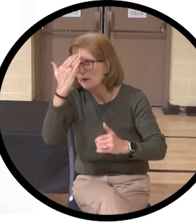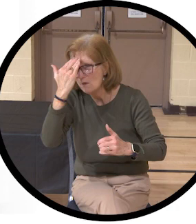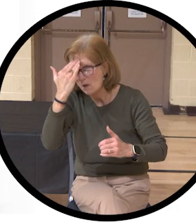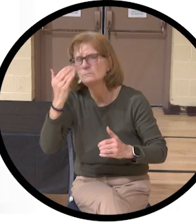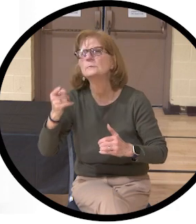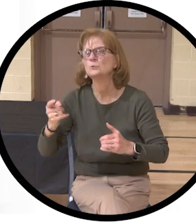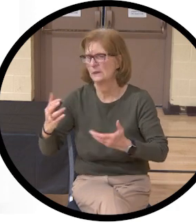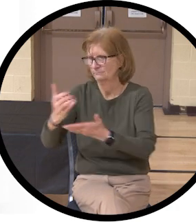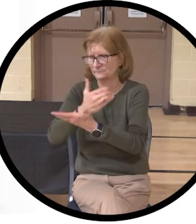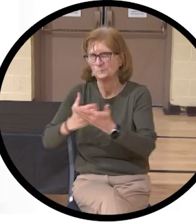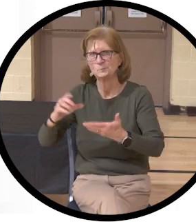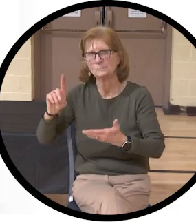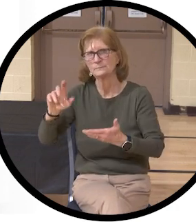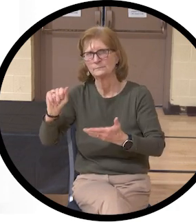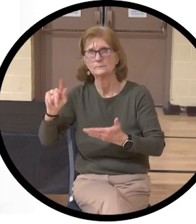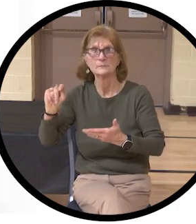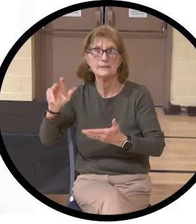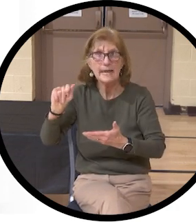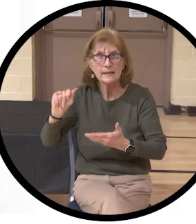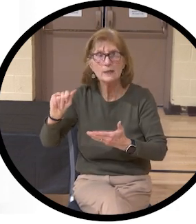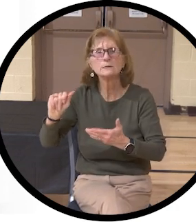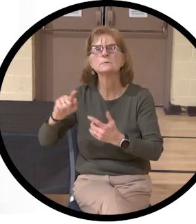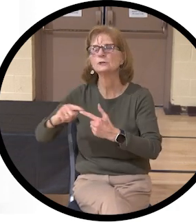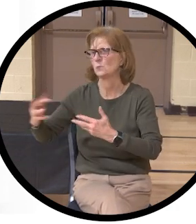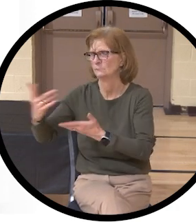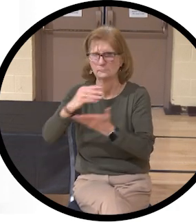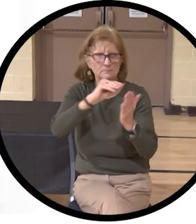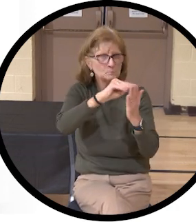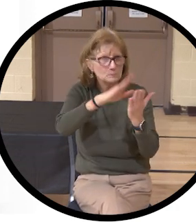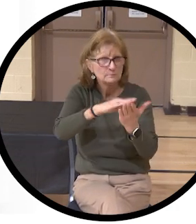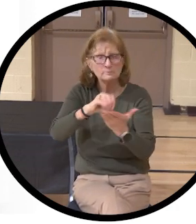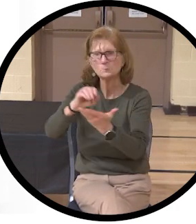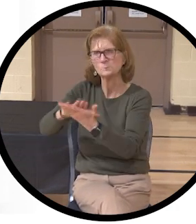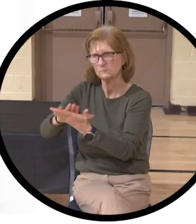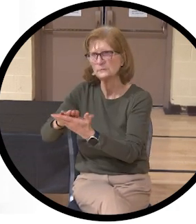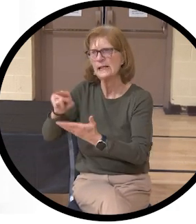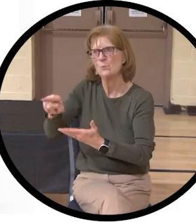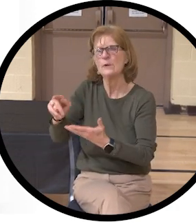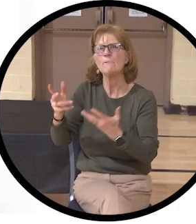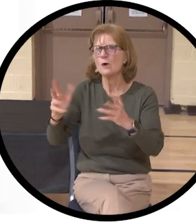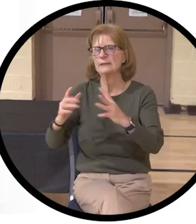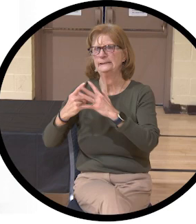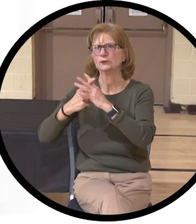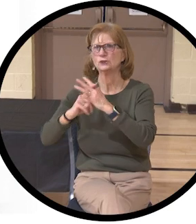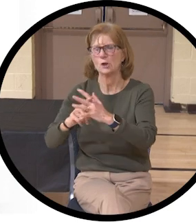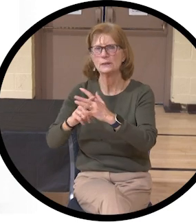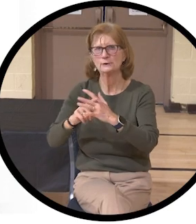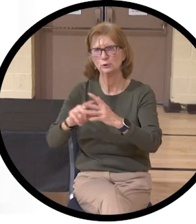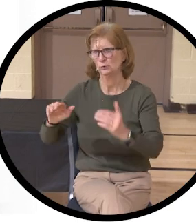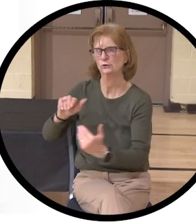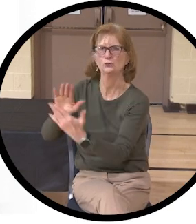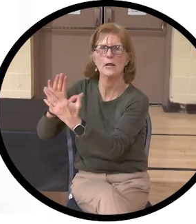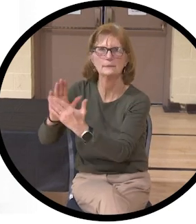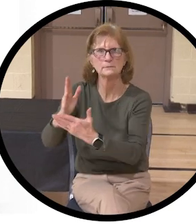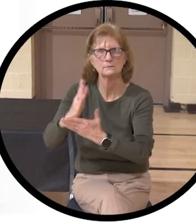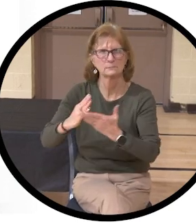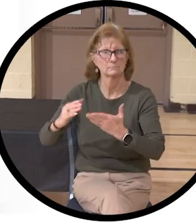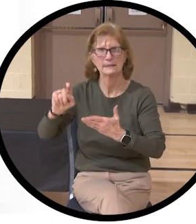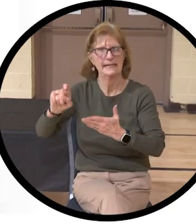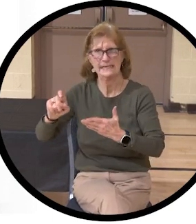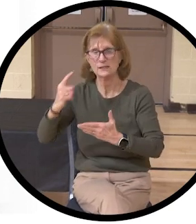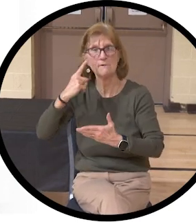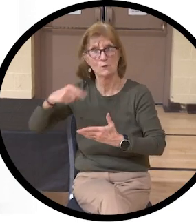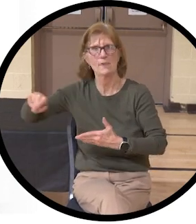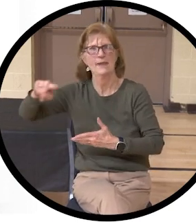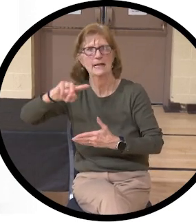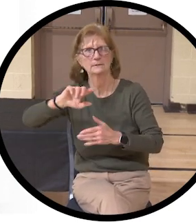before we updated the traffic signals, so we're hoping that things are already looking better there, but we haven't been able to analyze that